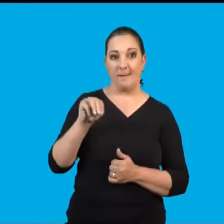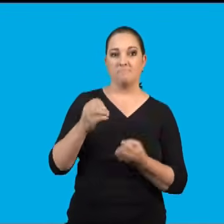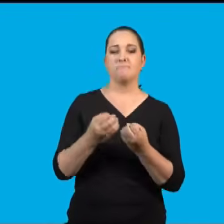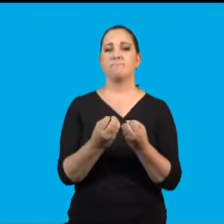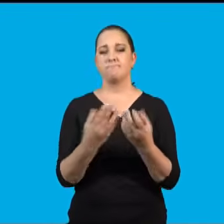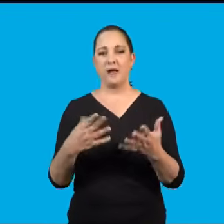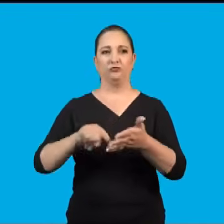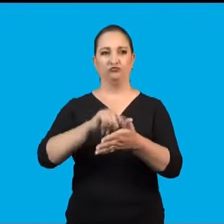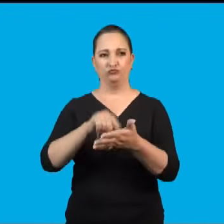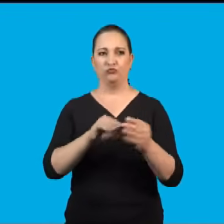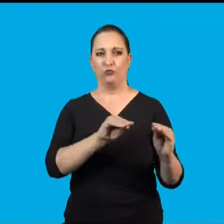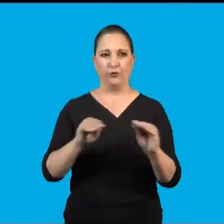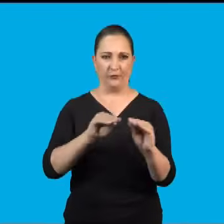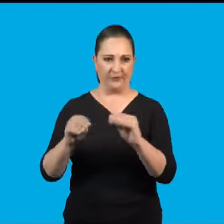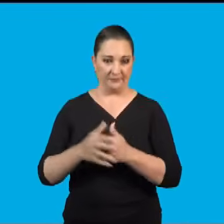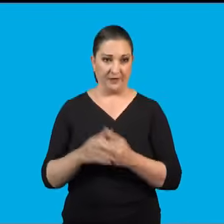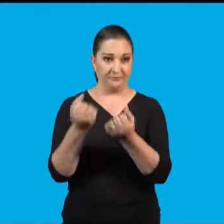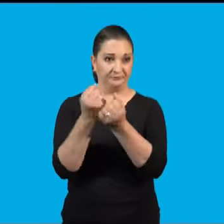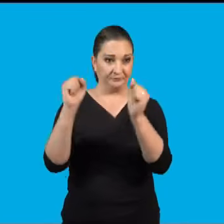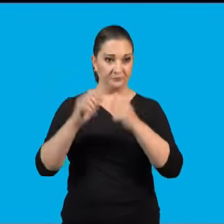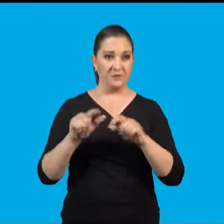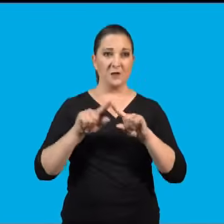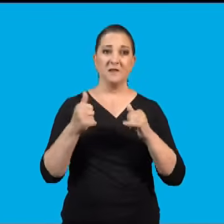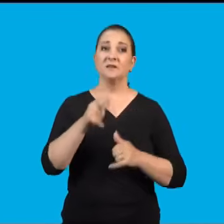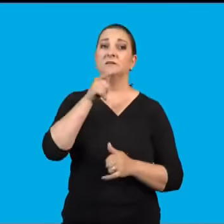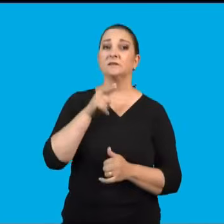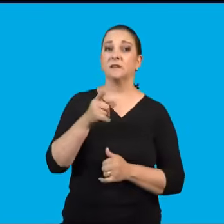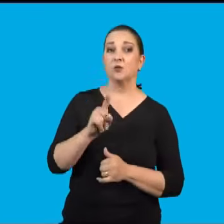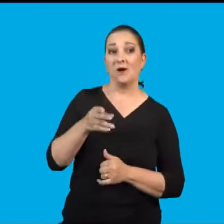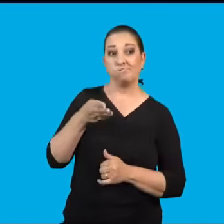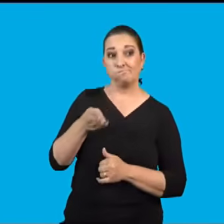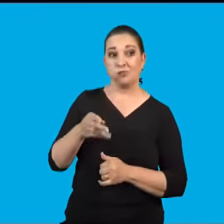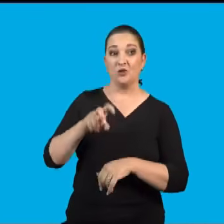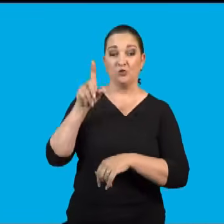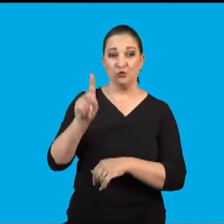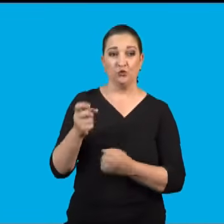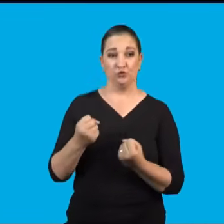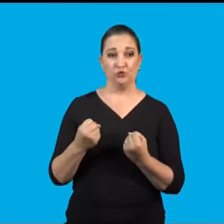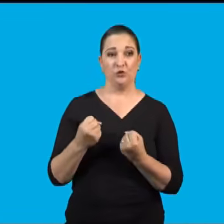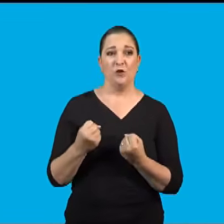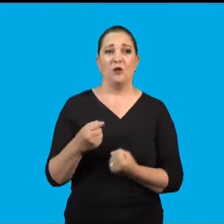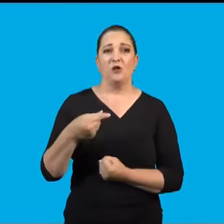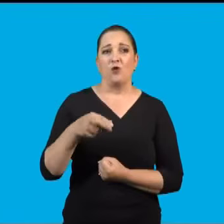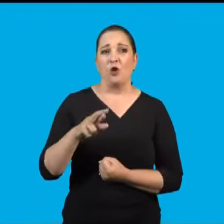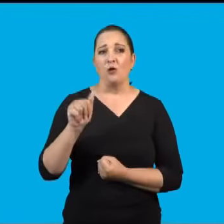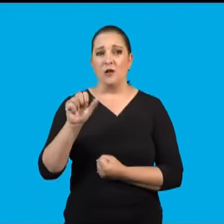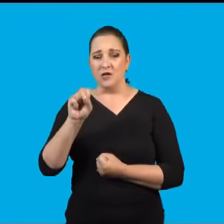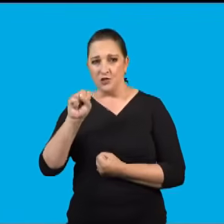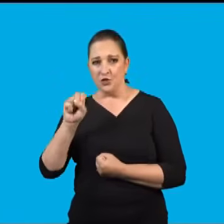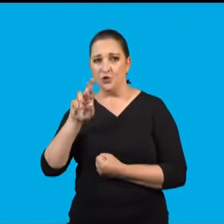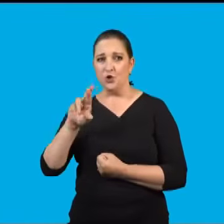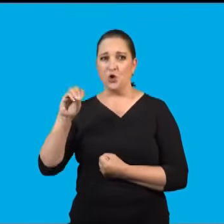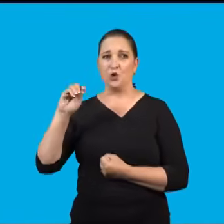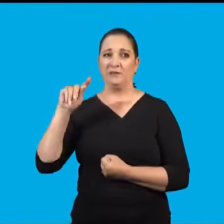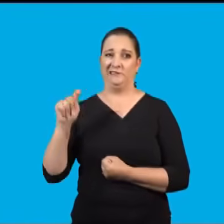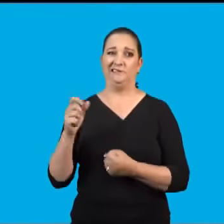MDM, and it said that MDM should strengthen grassroots structures and bring all those organizations on